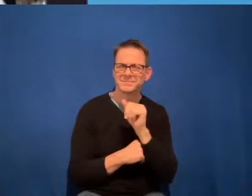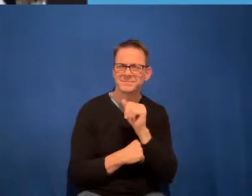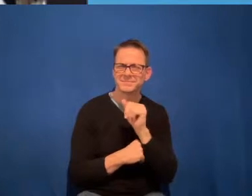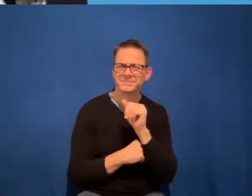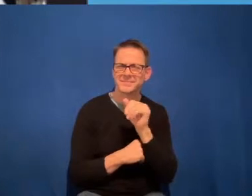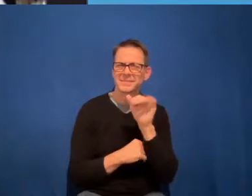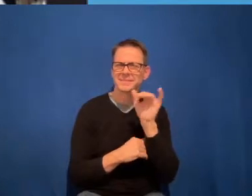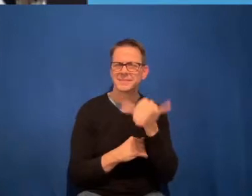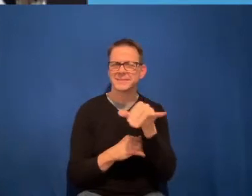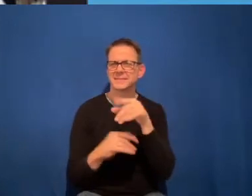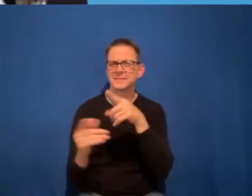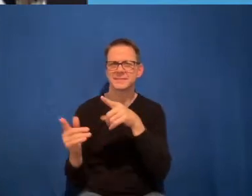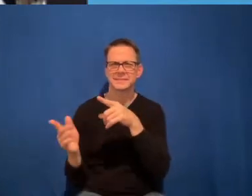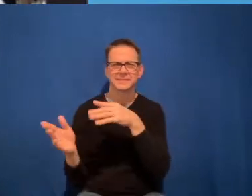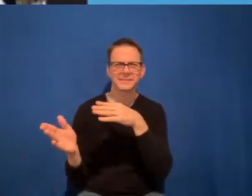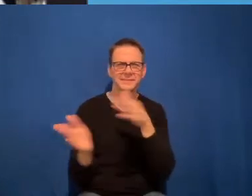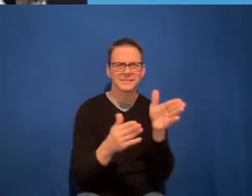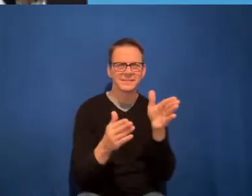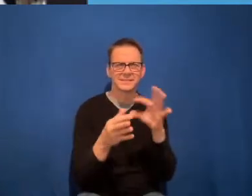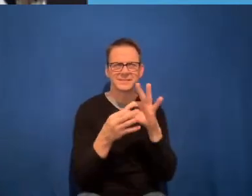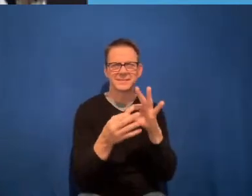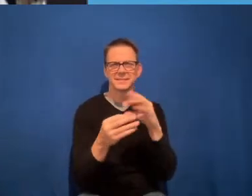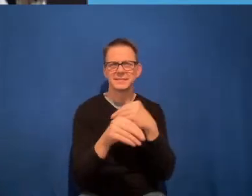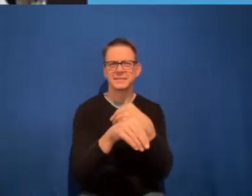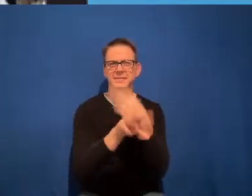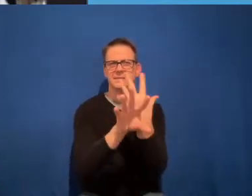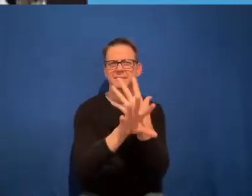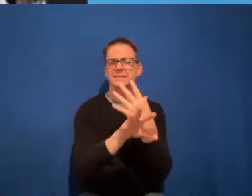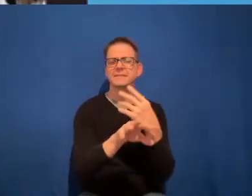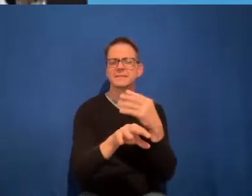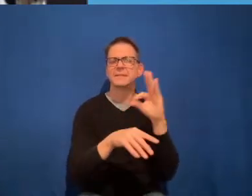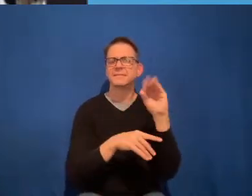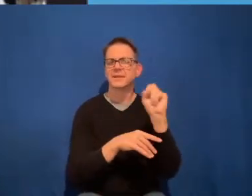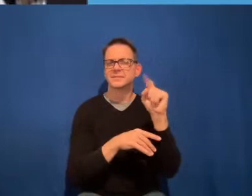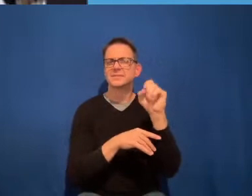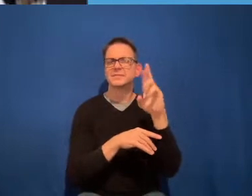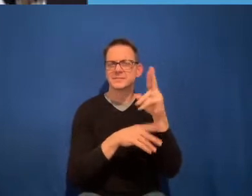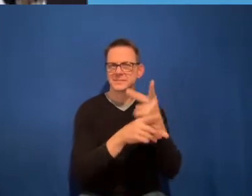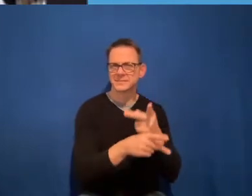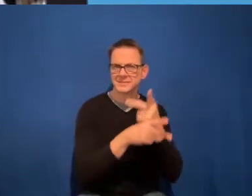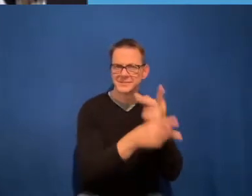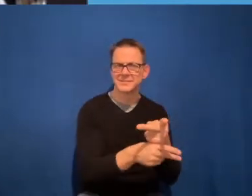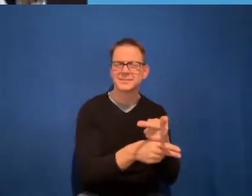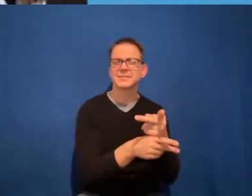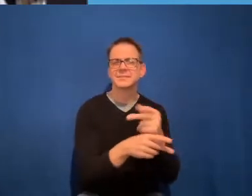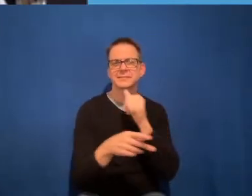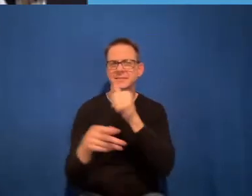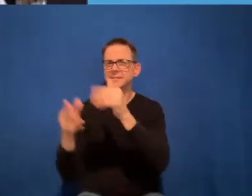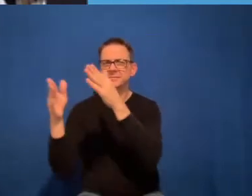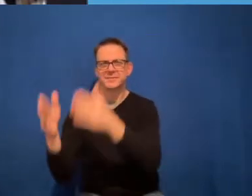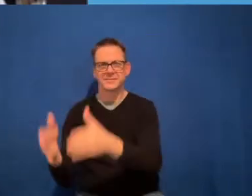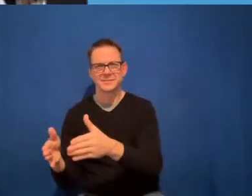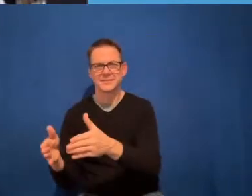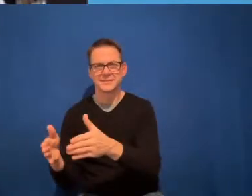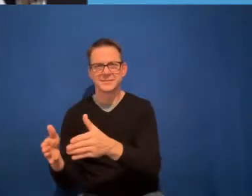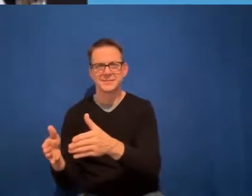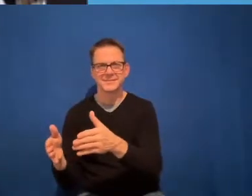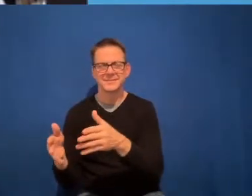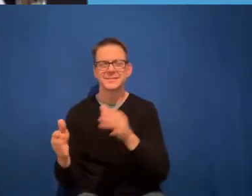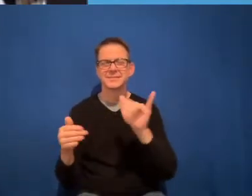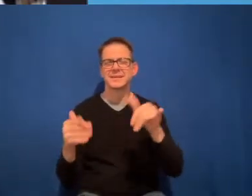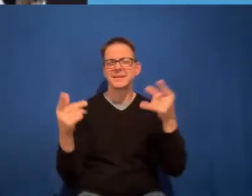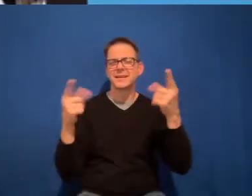this massive shift into virtual care that came obviously before with things